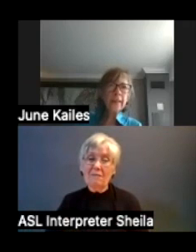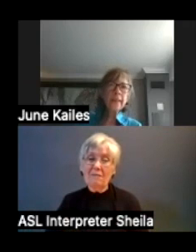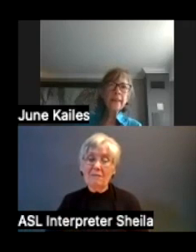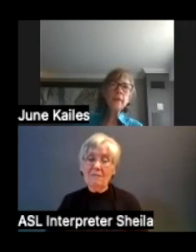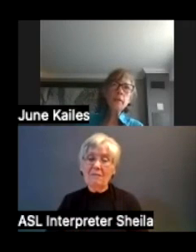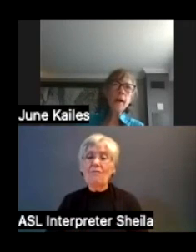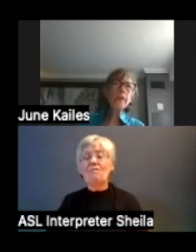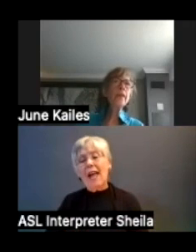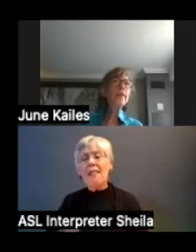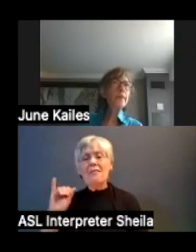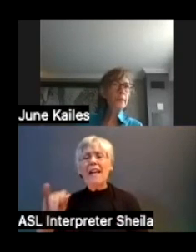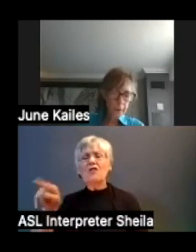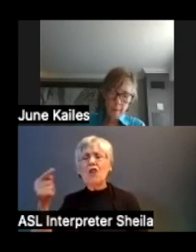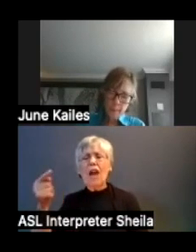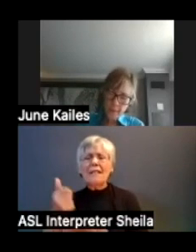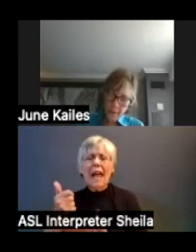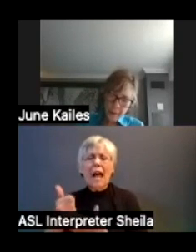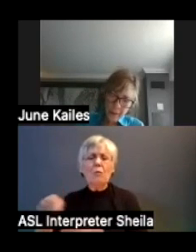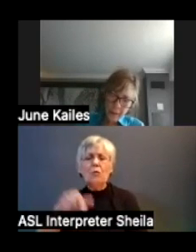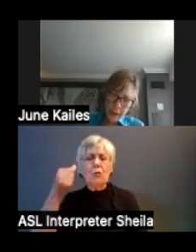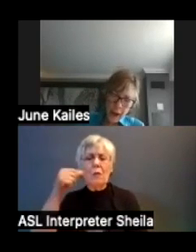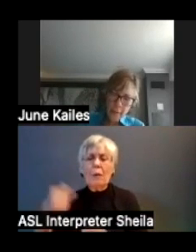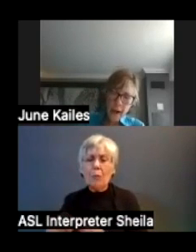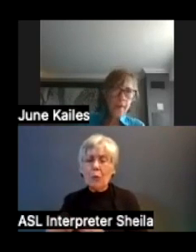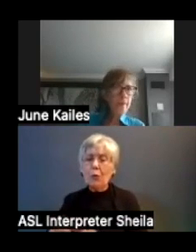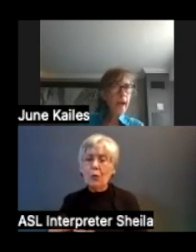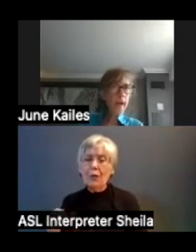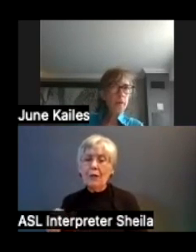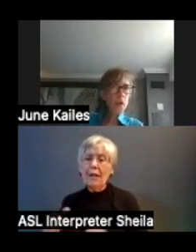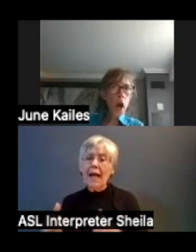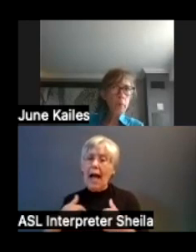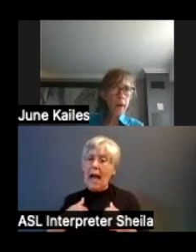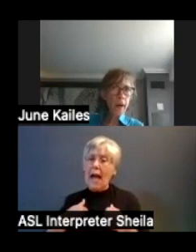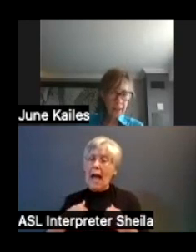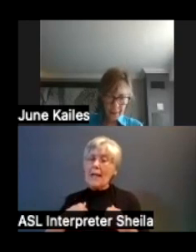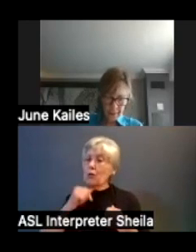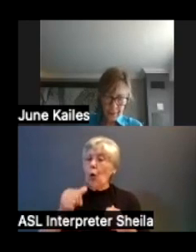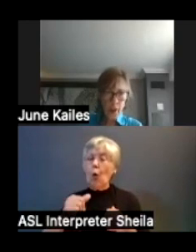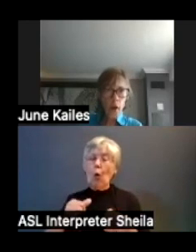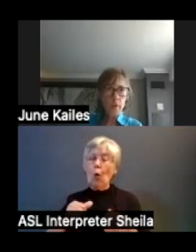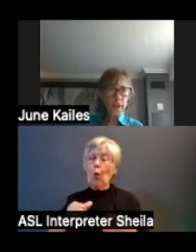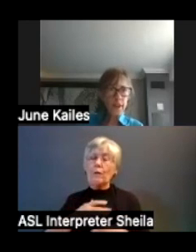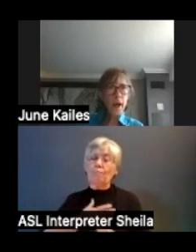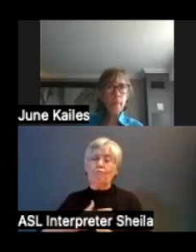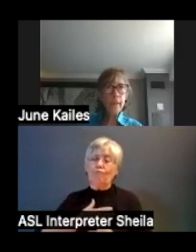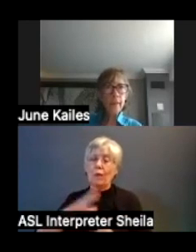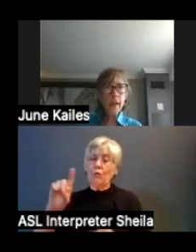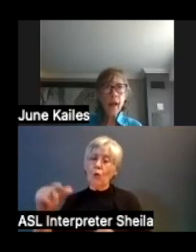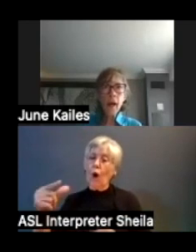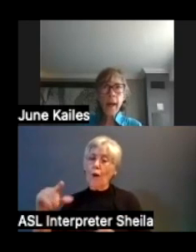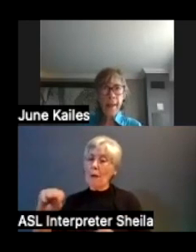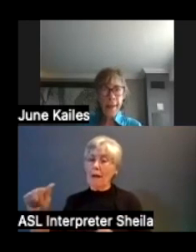And this is just a reminder to, I'm not a fan of dogma, and dogma should come